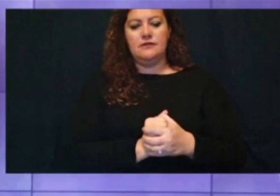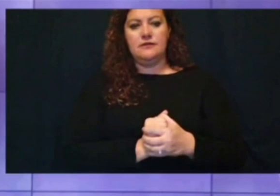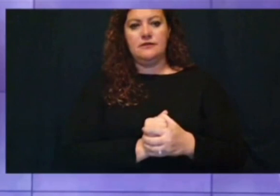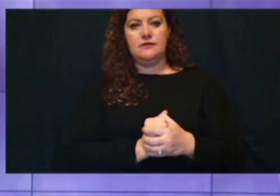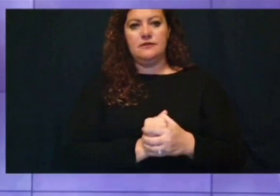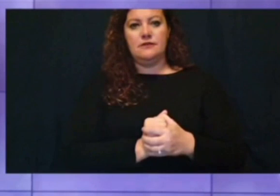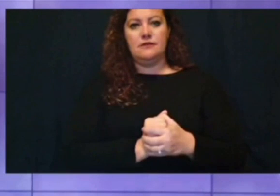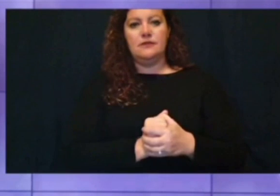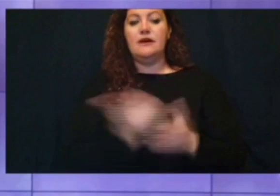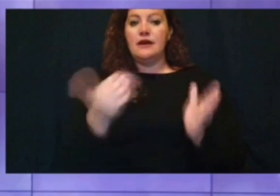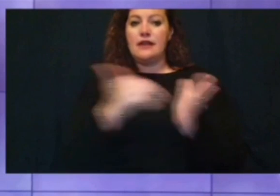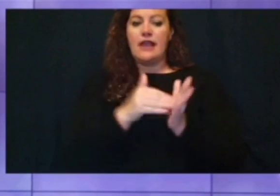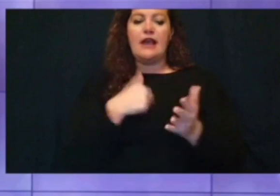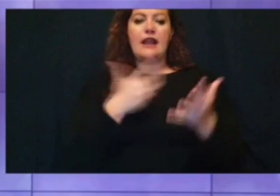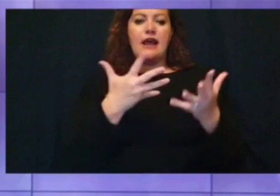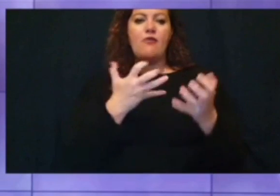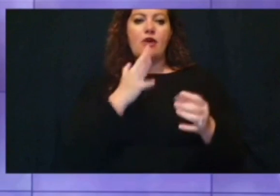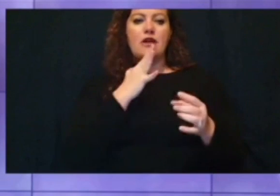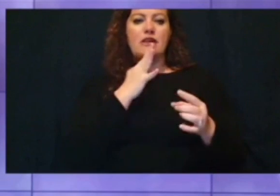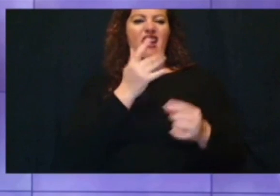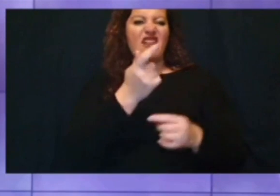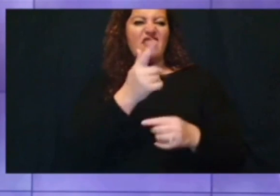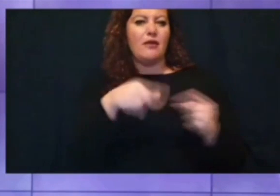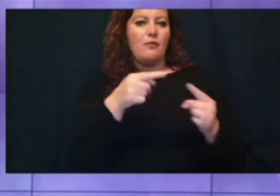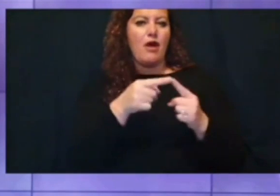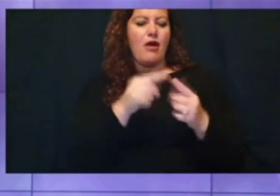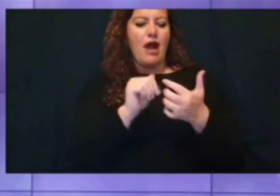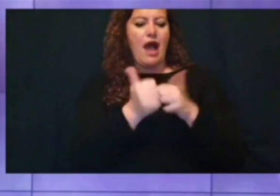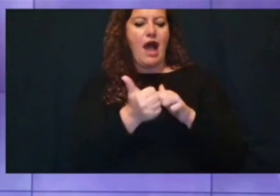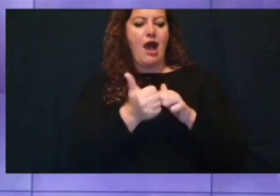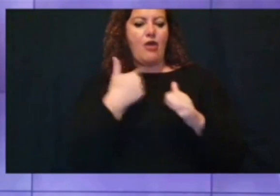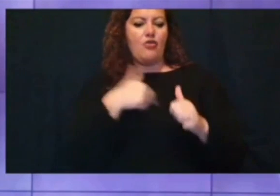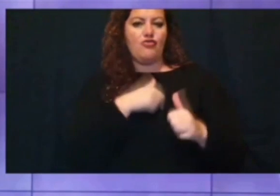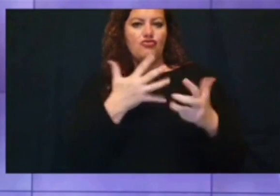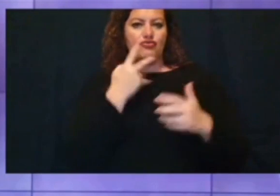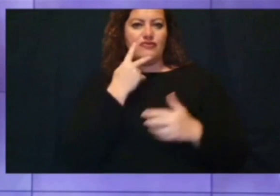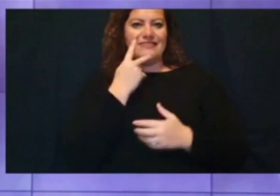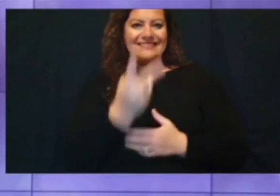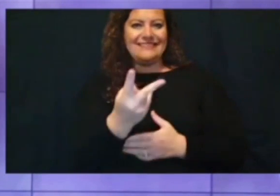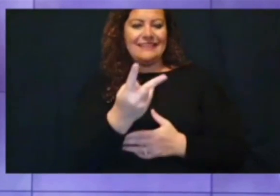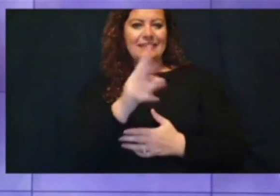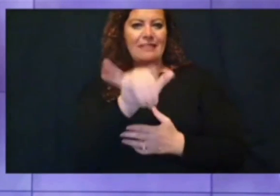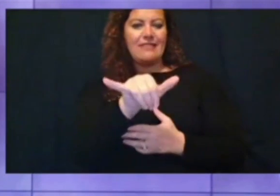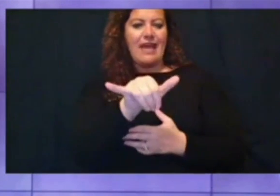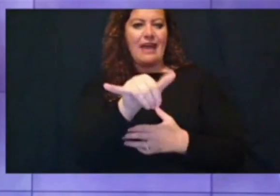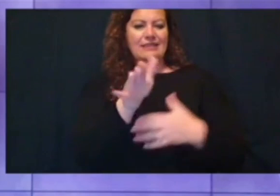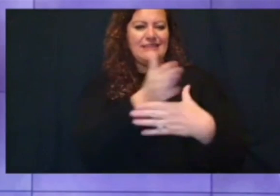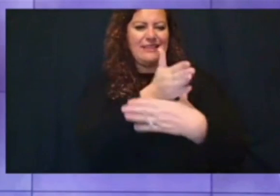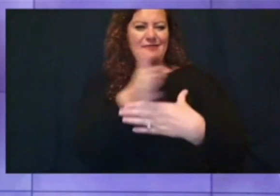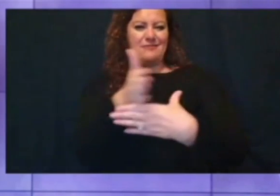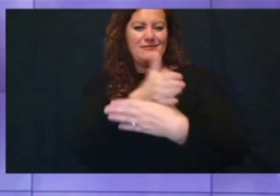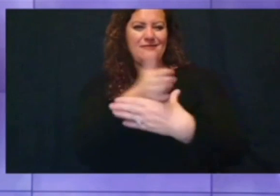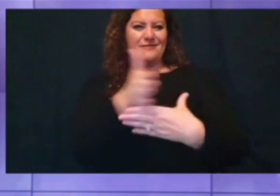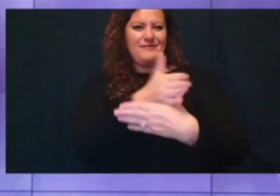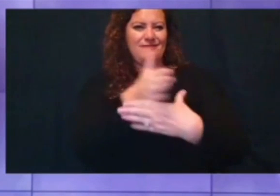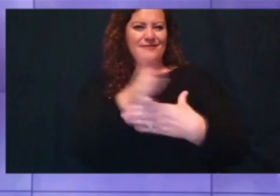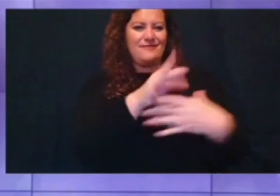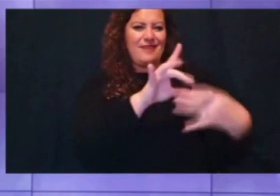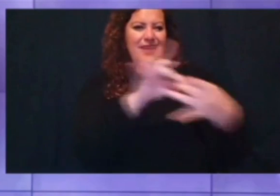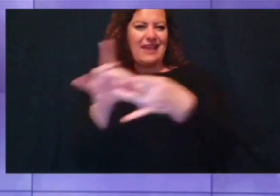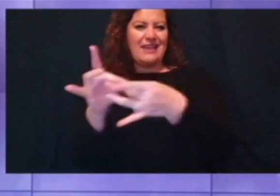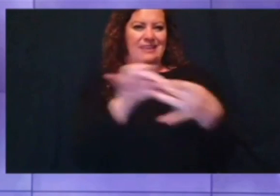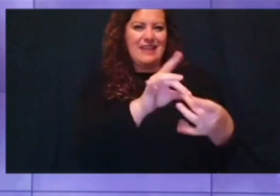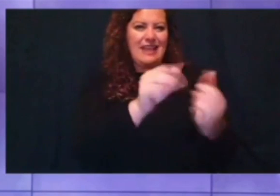Again, I want to talk a little bit about how we have seen a nexus between the individuals that are committing